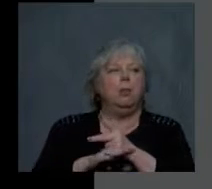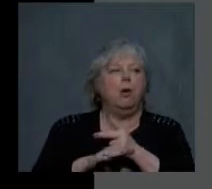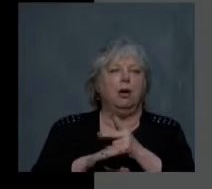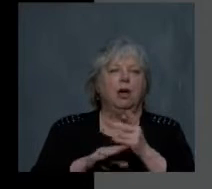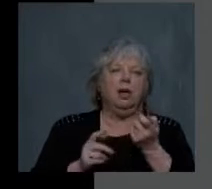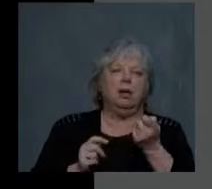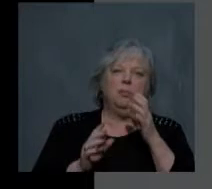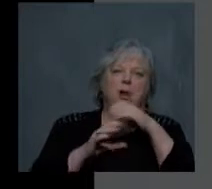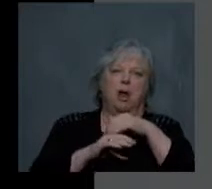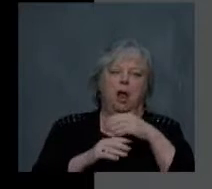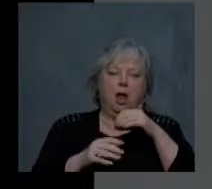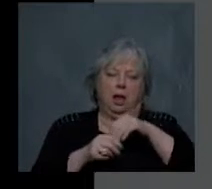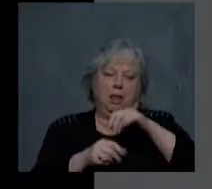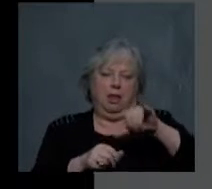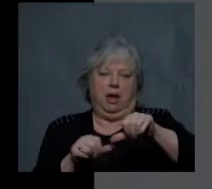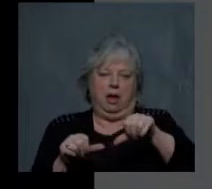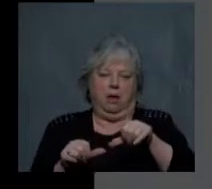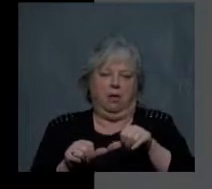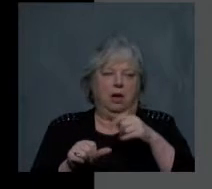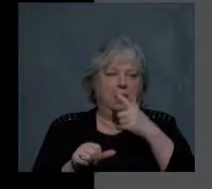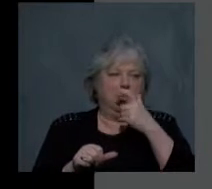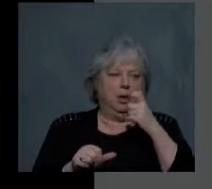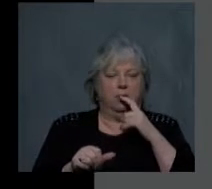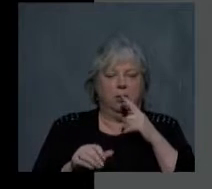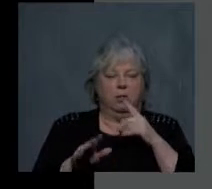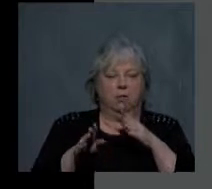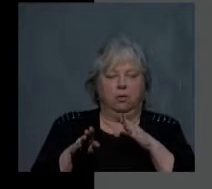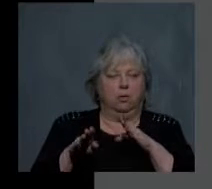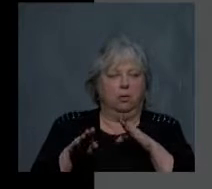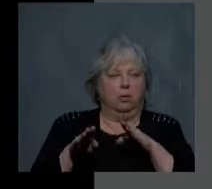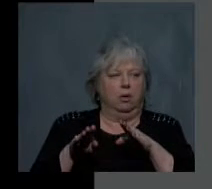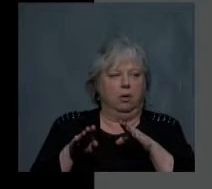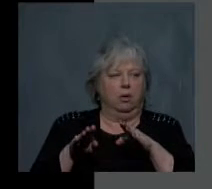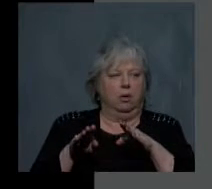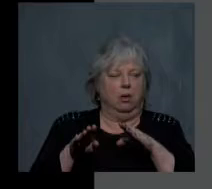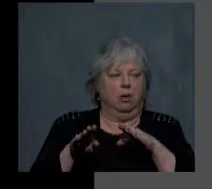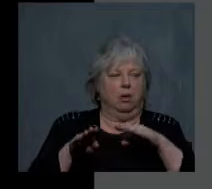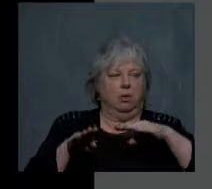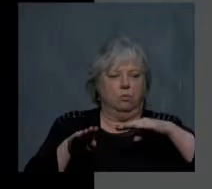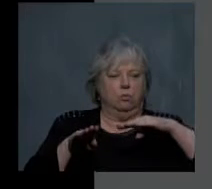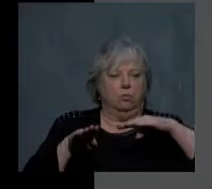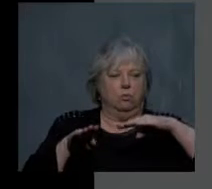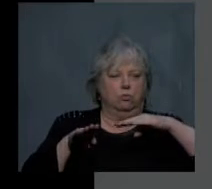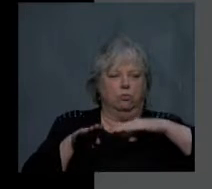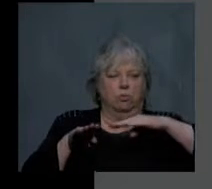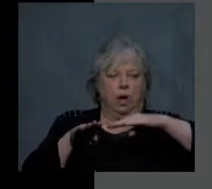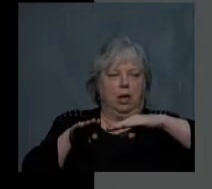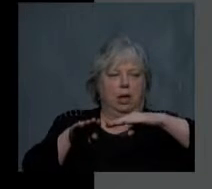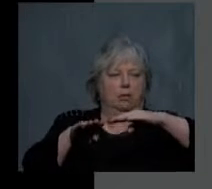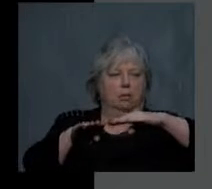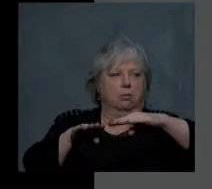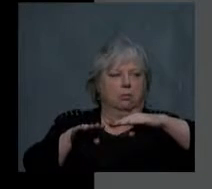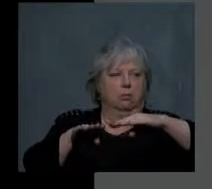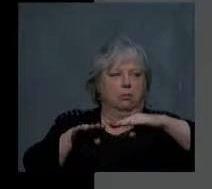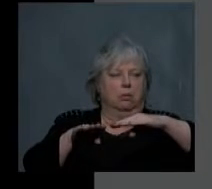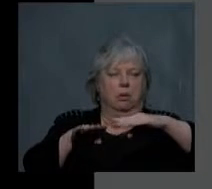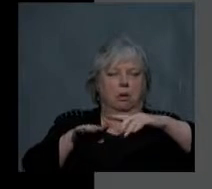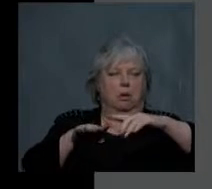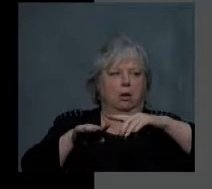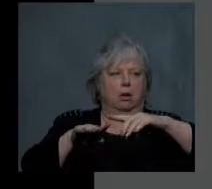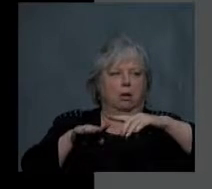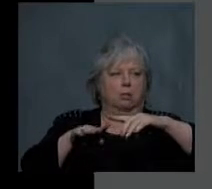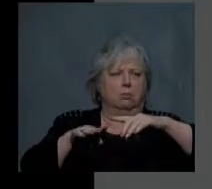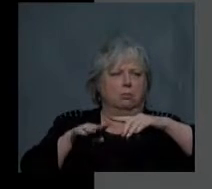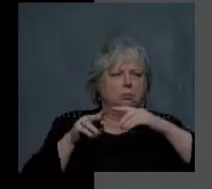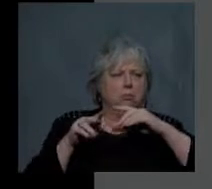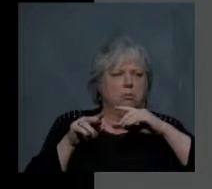there because there's straight-in parking straight from the street, which I don't believe is appropriate, but that runs